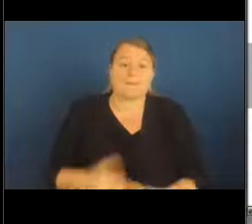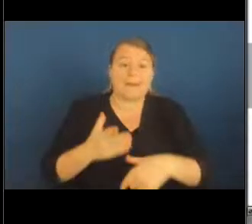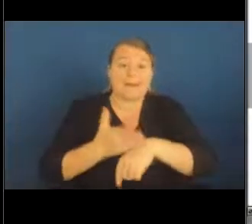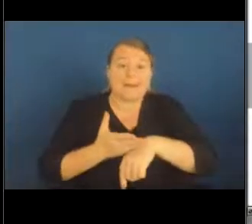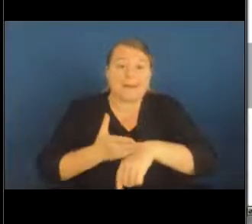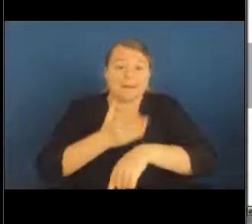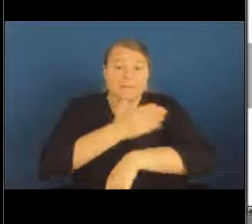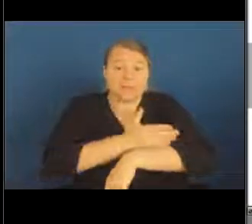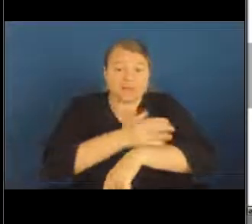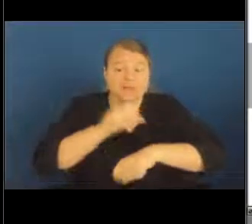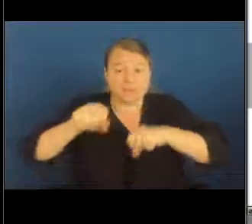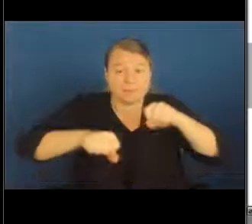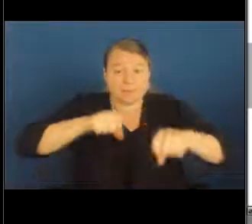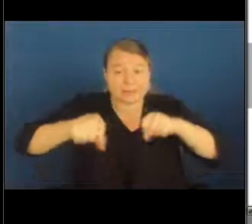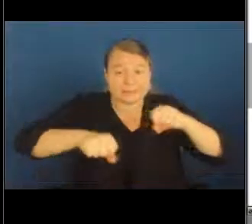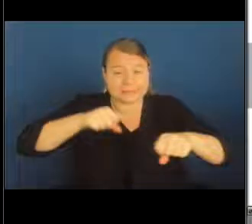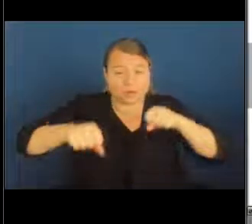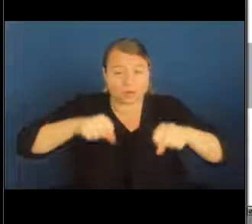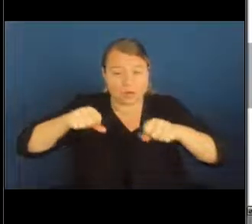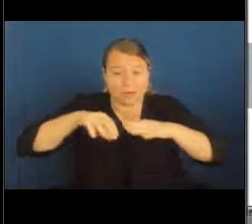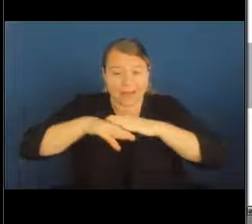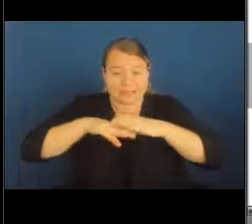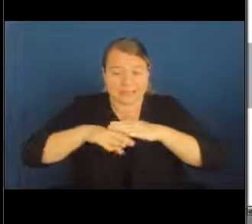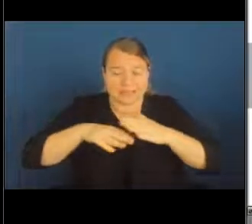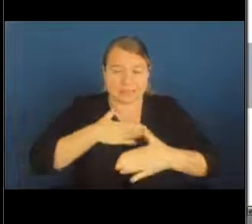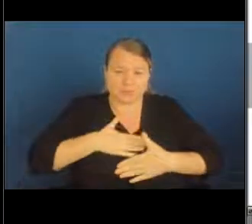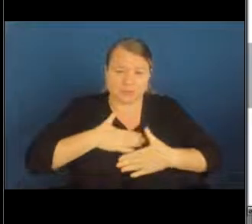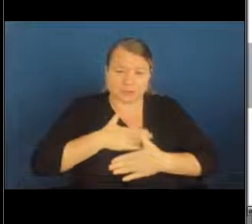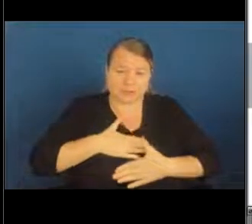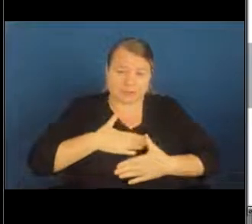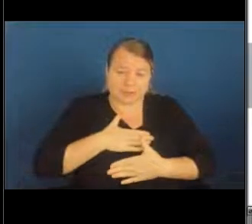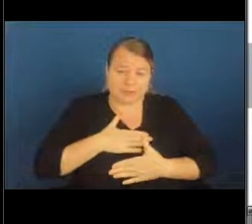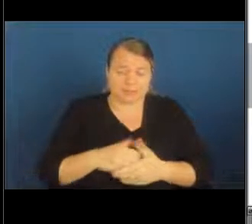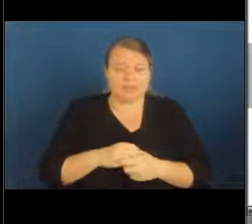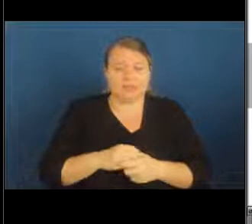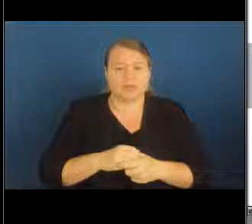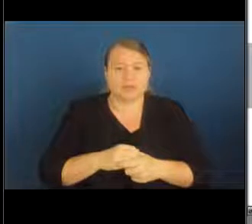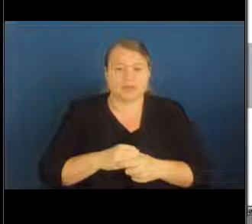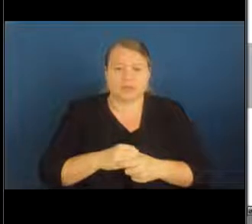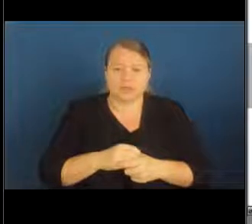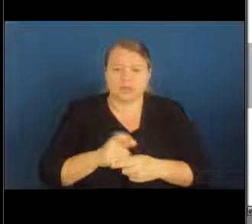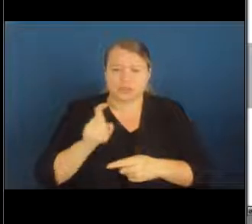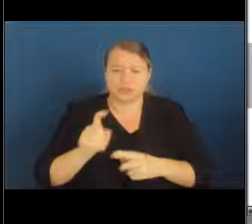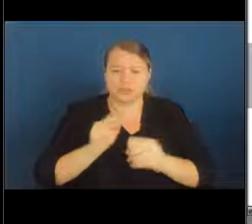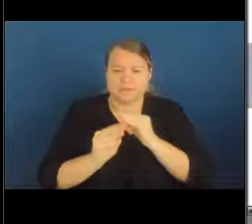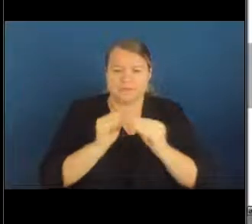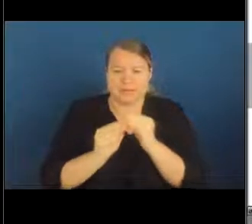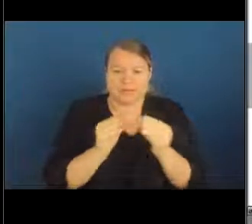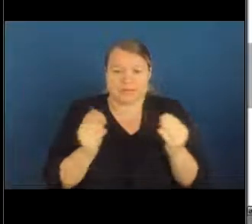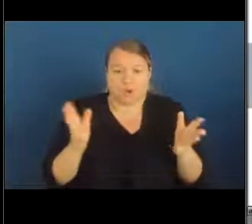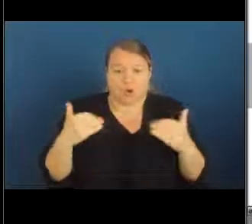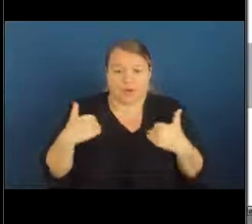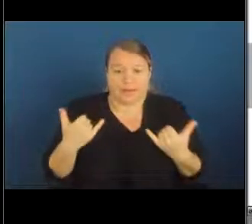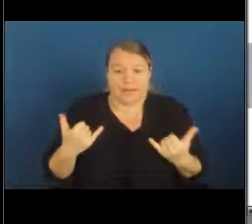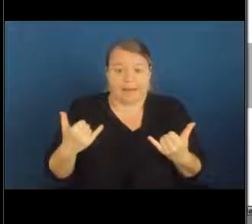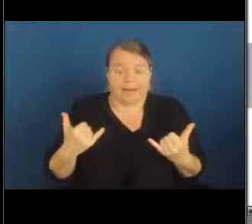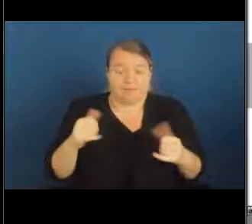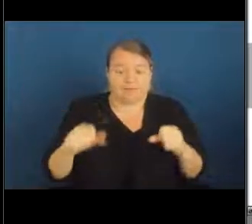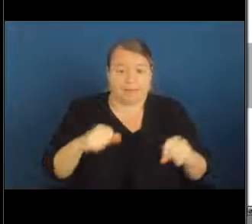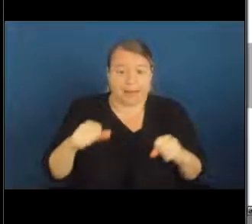appreciated. The project should include repair and maintenance of the existing bike path running west